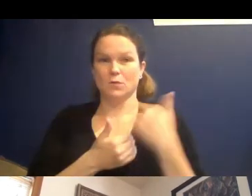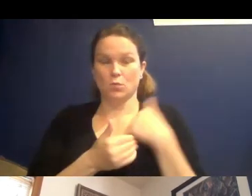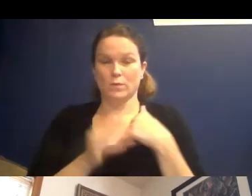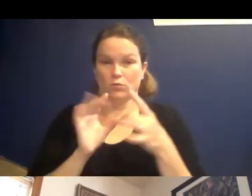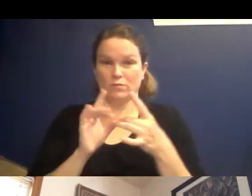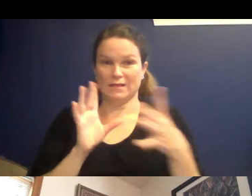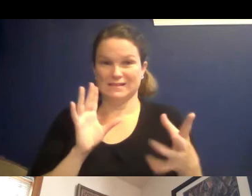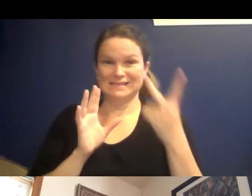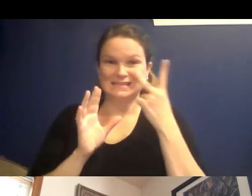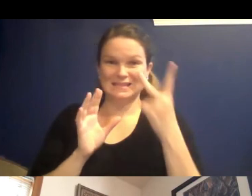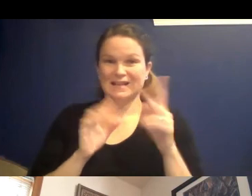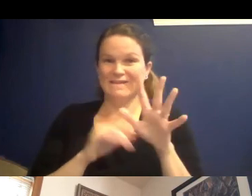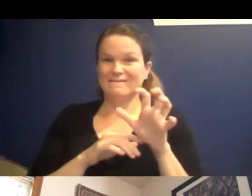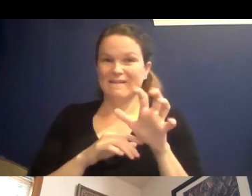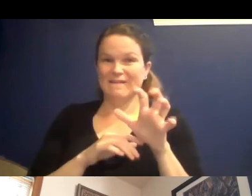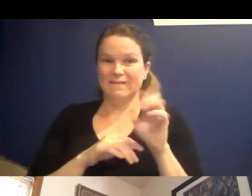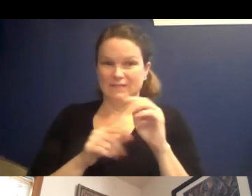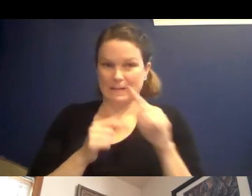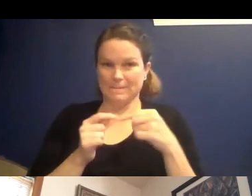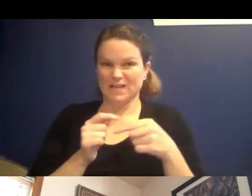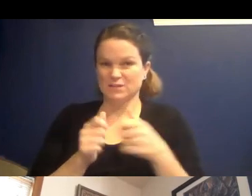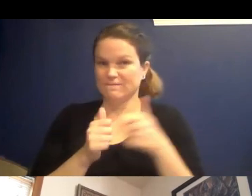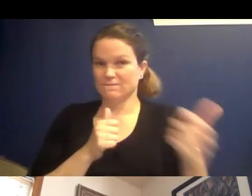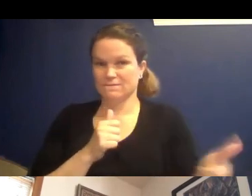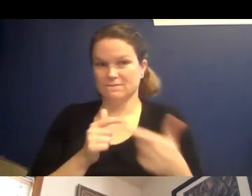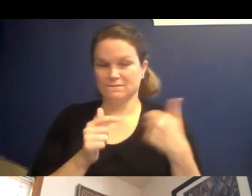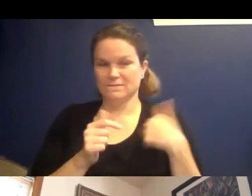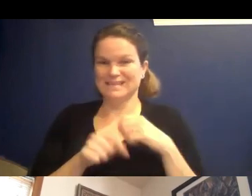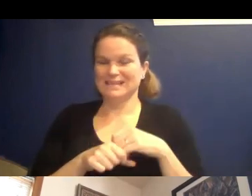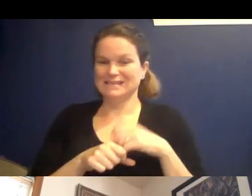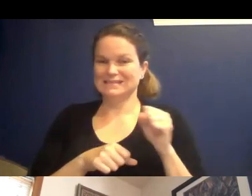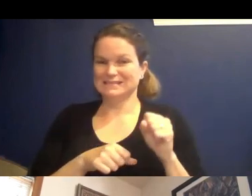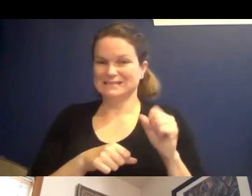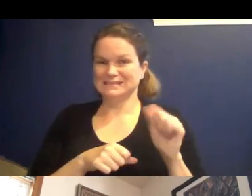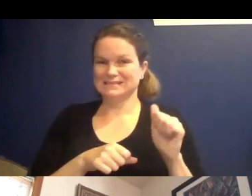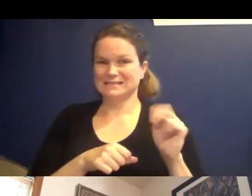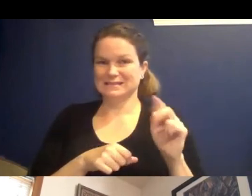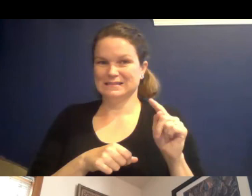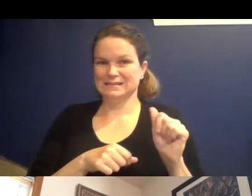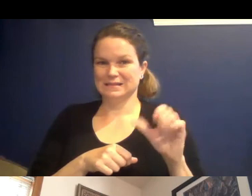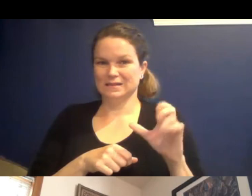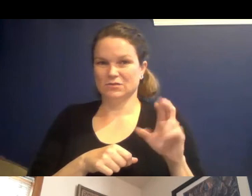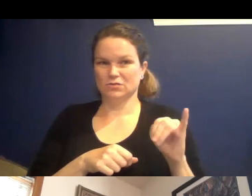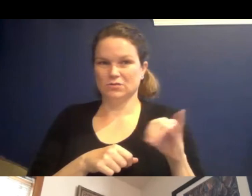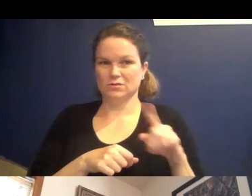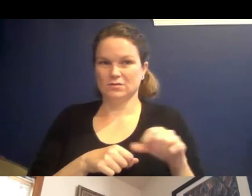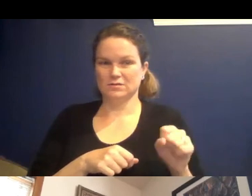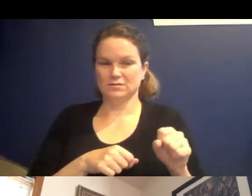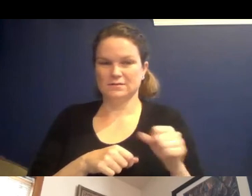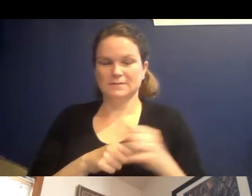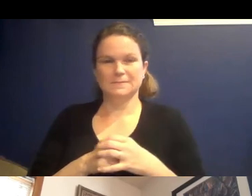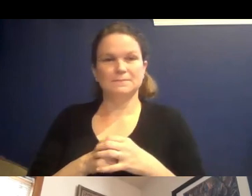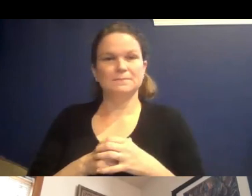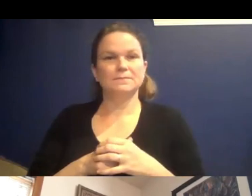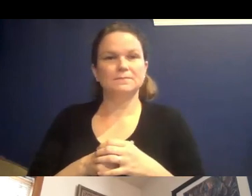seen 550 miles away from Salem in Santa Cruz. It was seen by John Dayton. And it